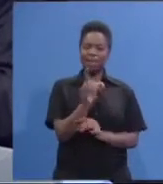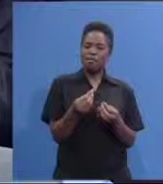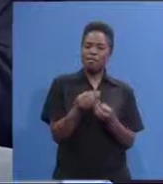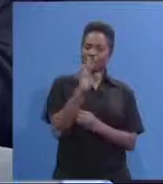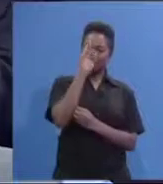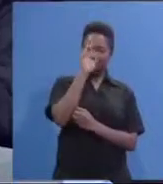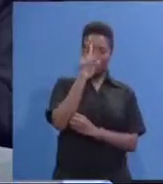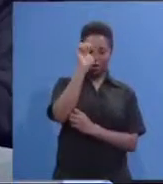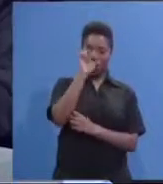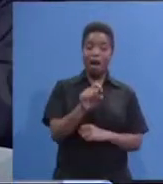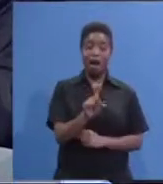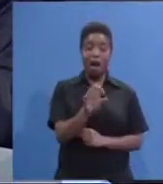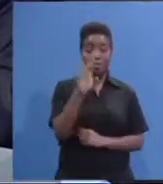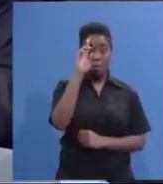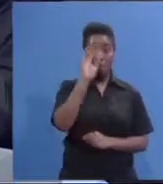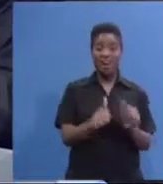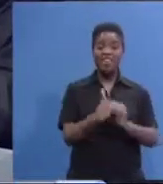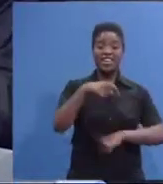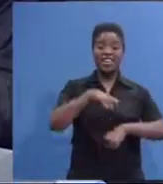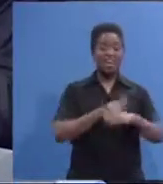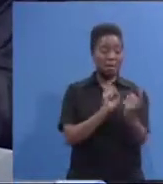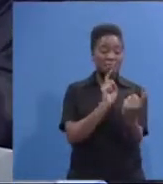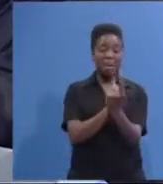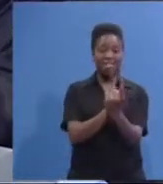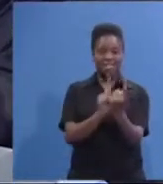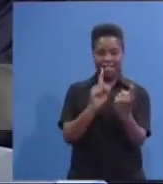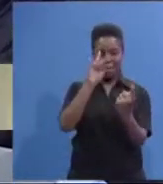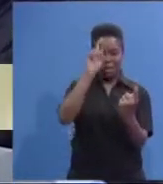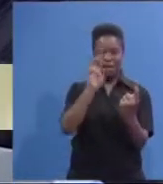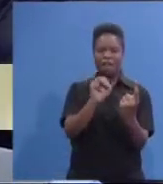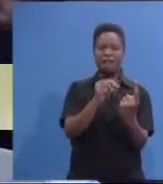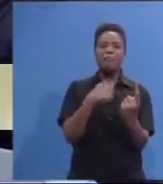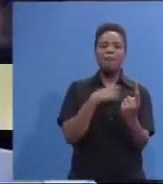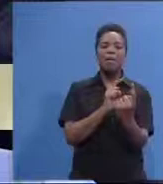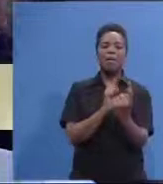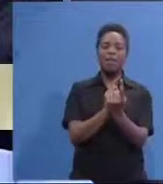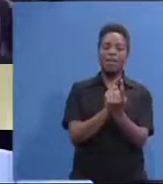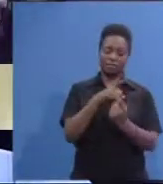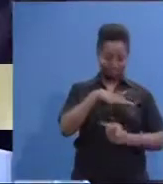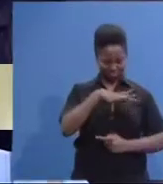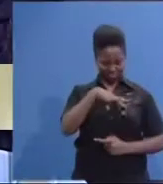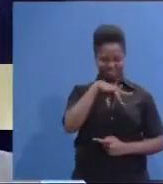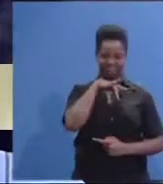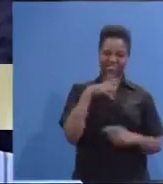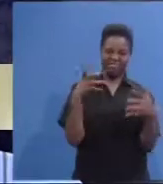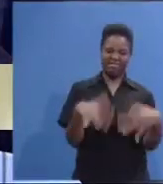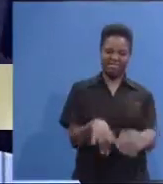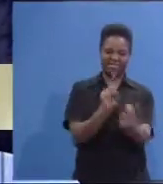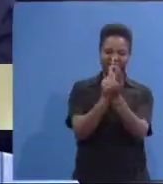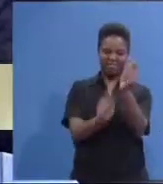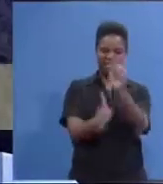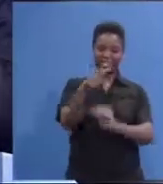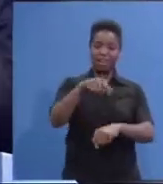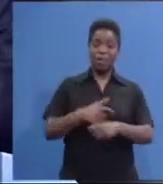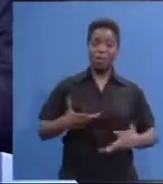Okay, the very first time I met him, because I've met him spiritually so many times when we were in